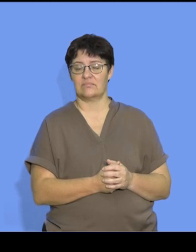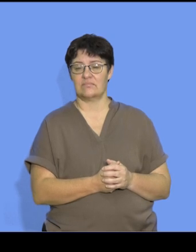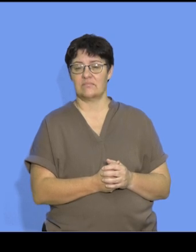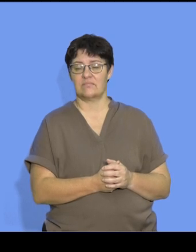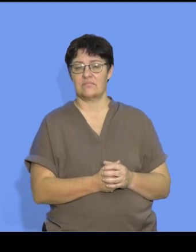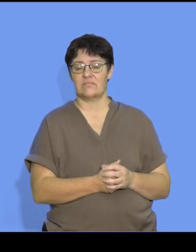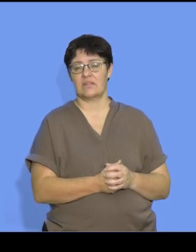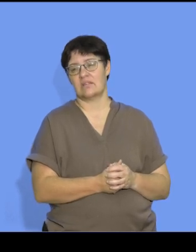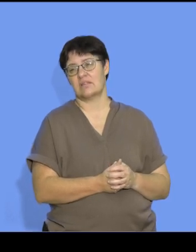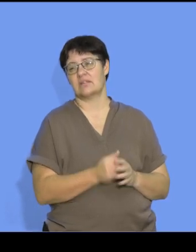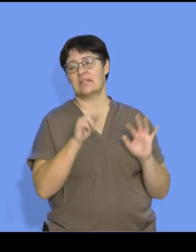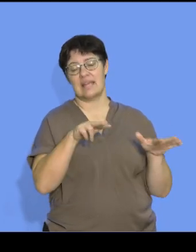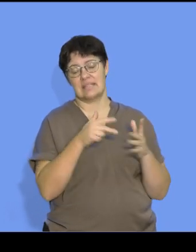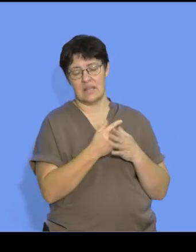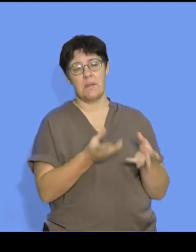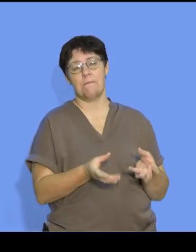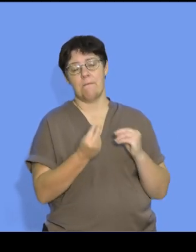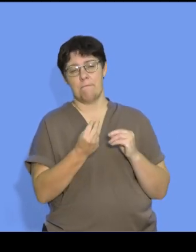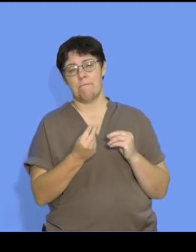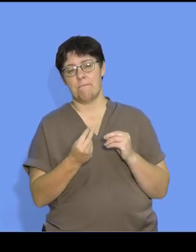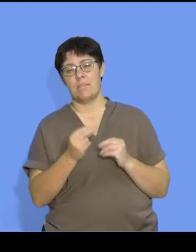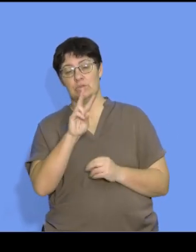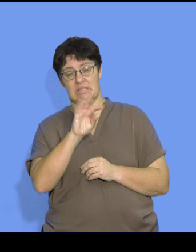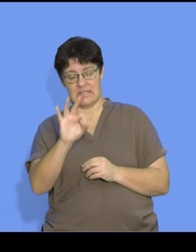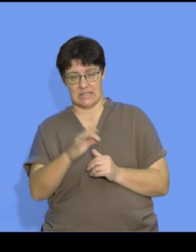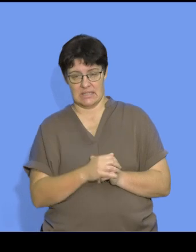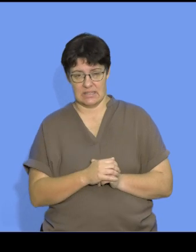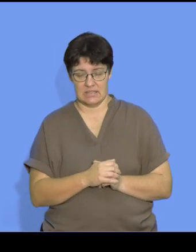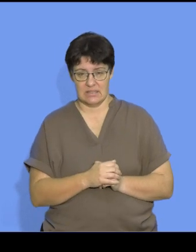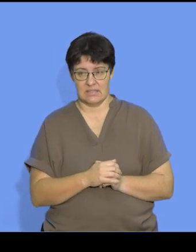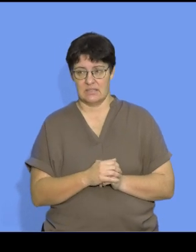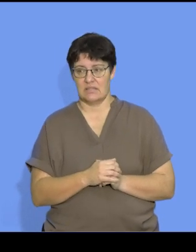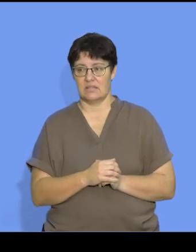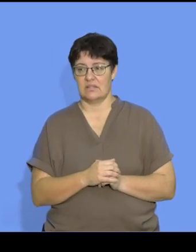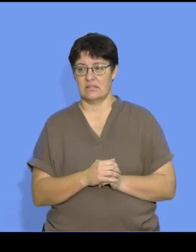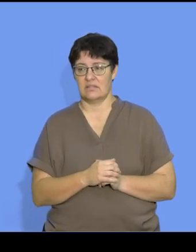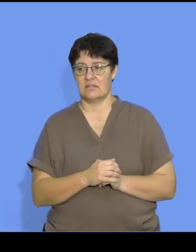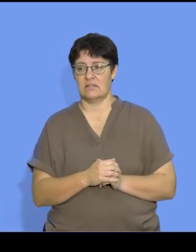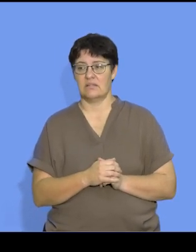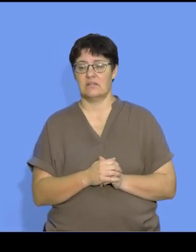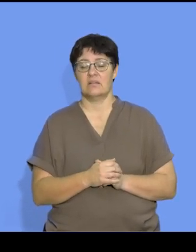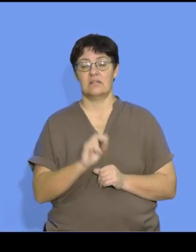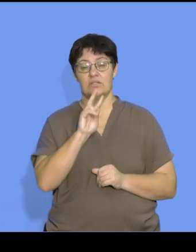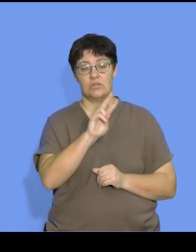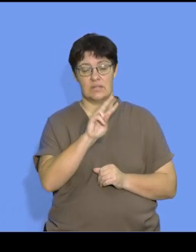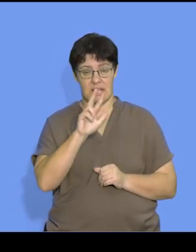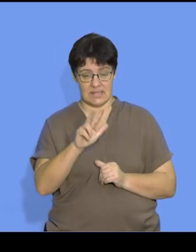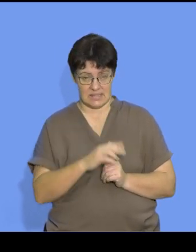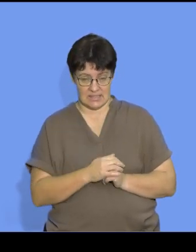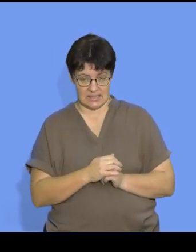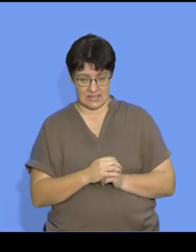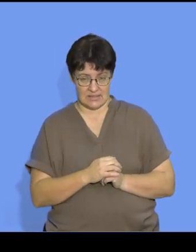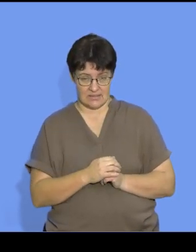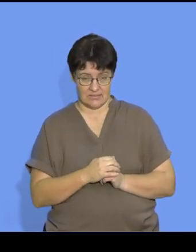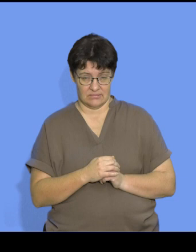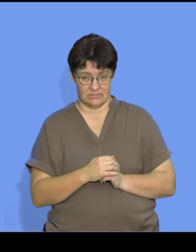I add 5 to 18, I'm going to have 23. Then if I add 5 again, the next term will